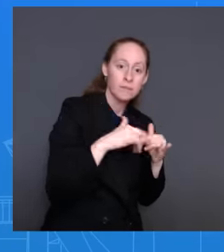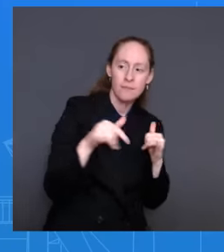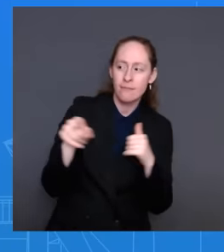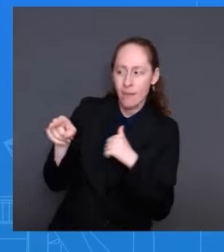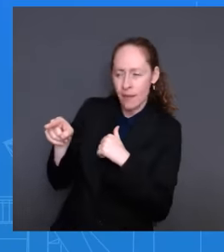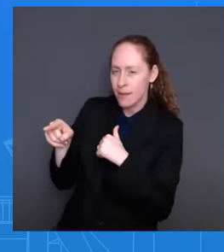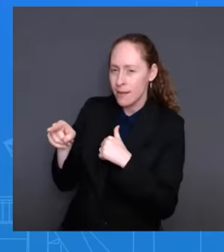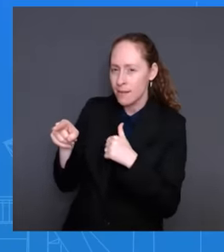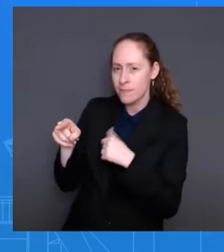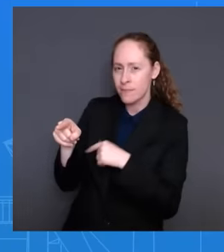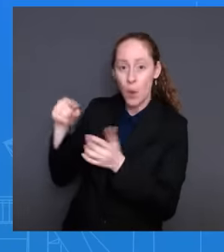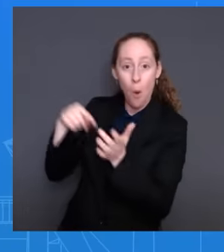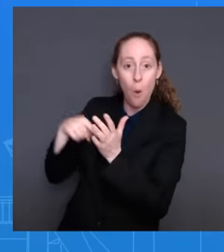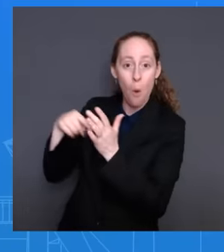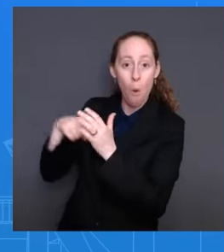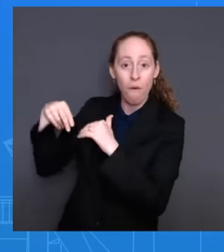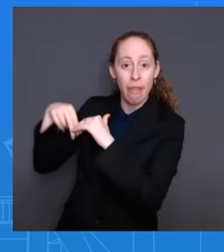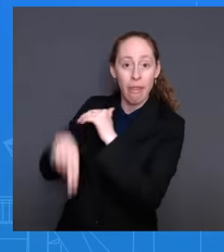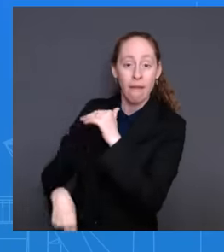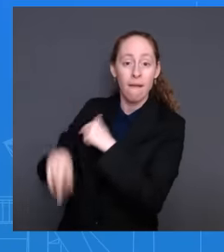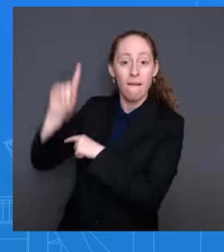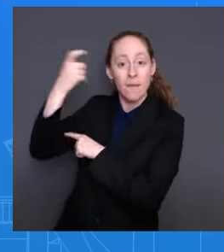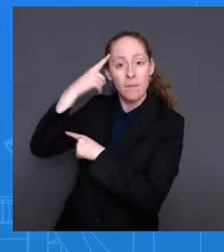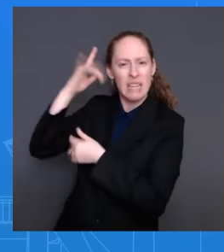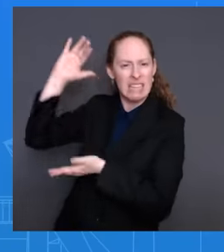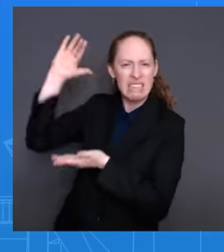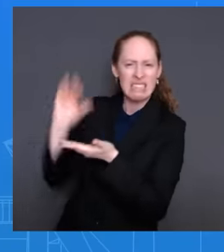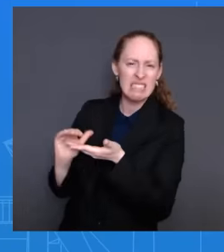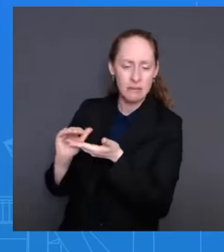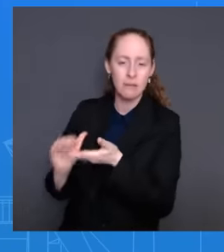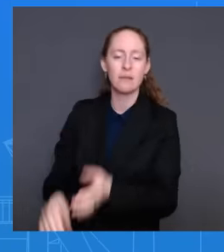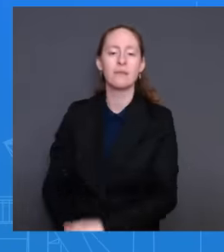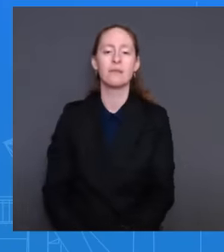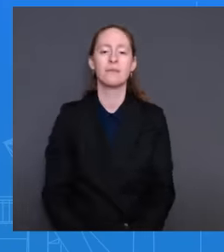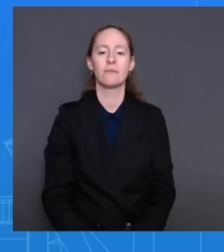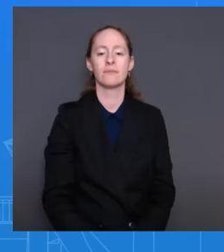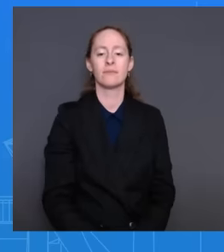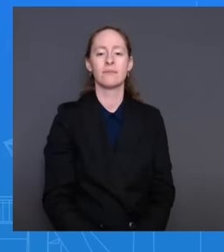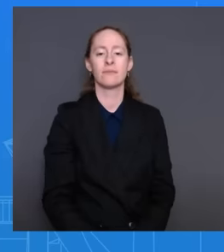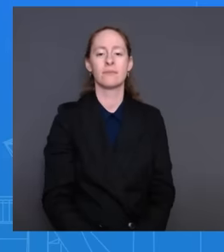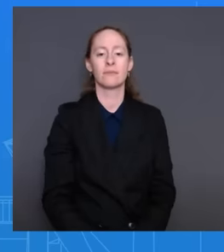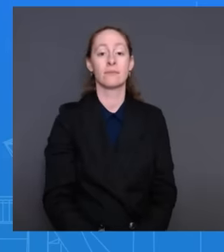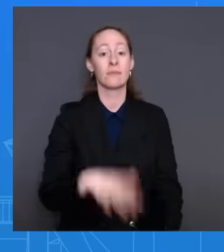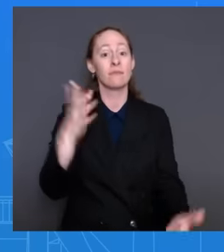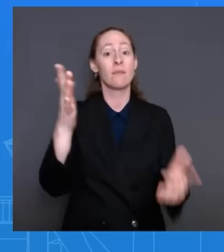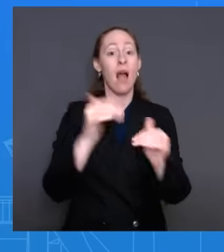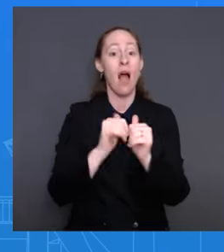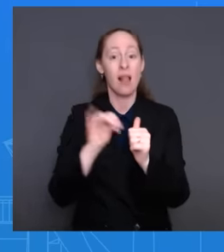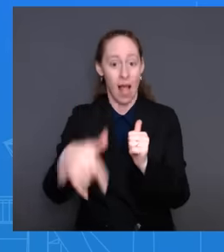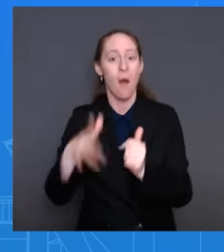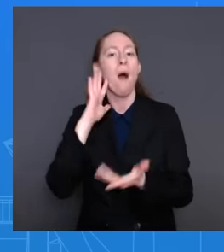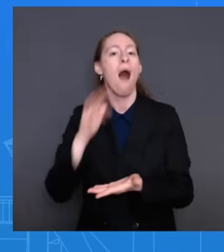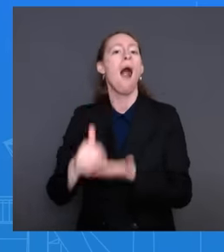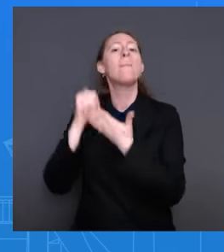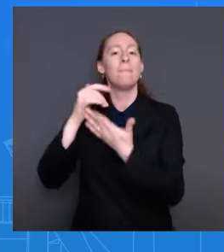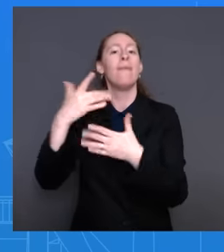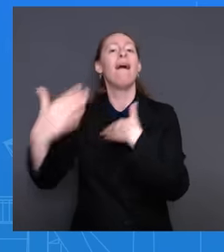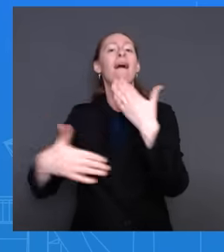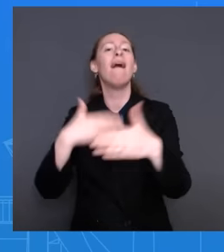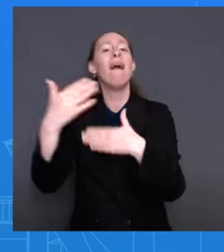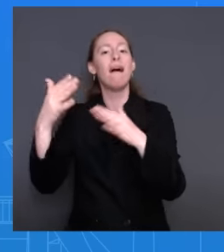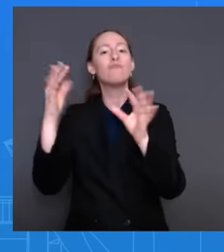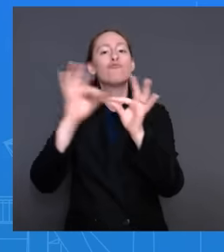address inflation, and that's probably the most significant thing that Congress could do right now to actually help